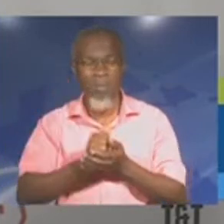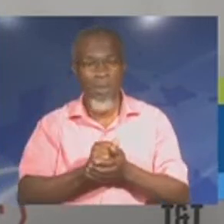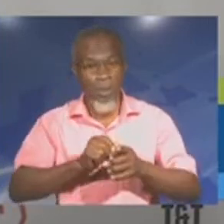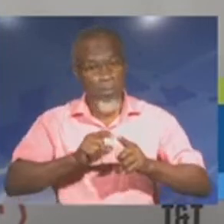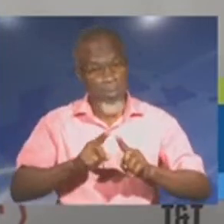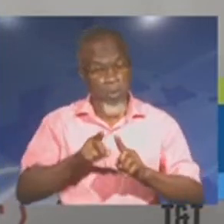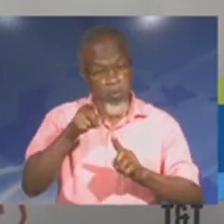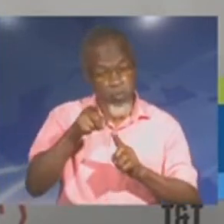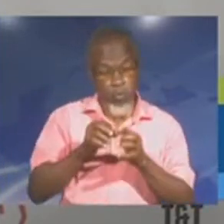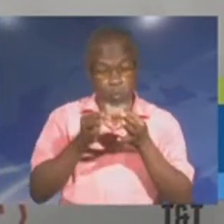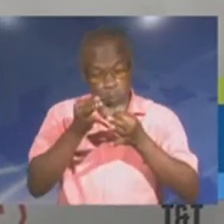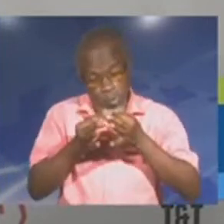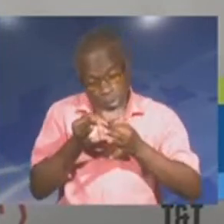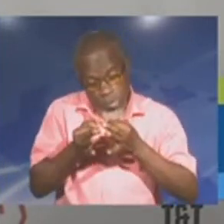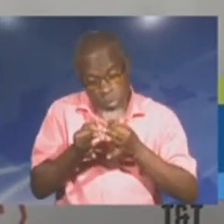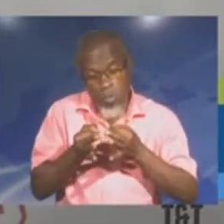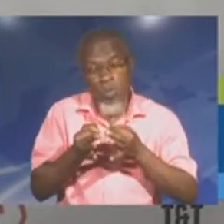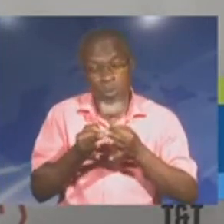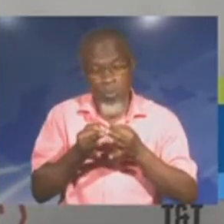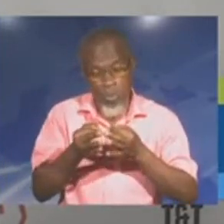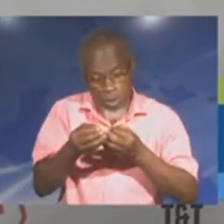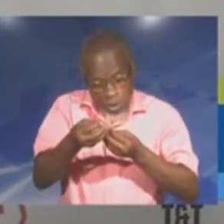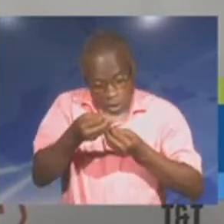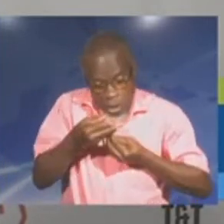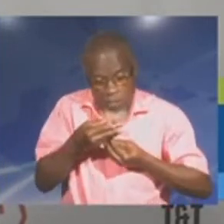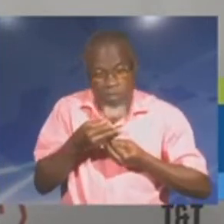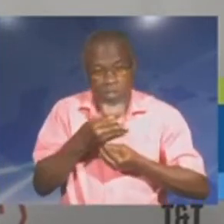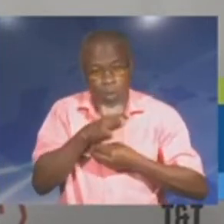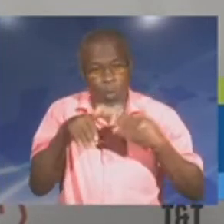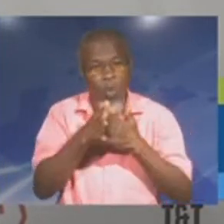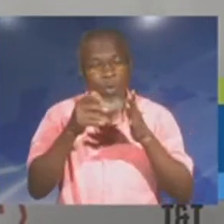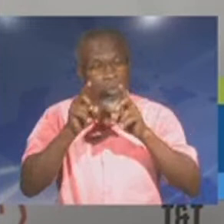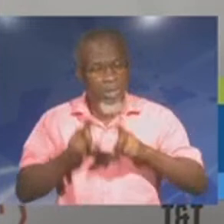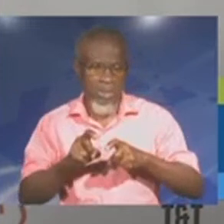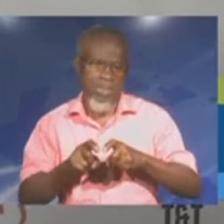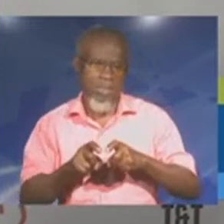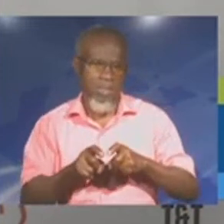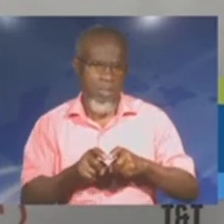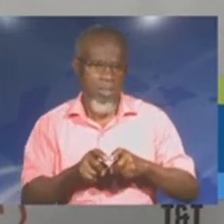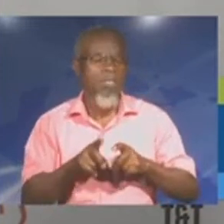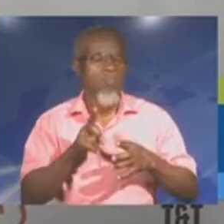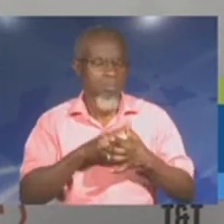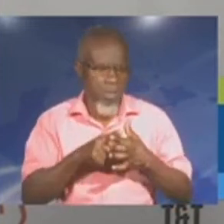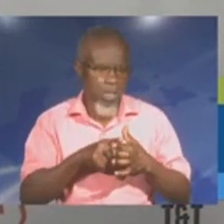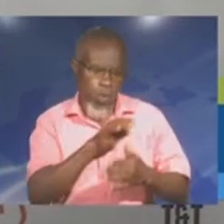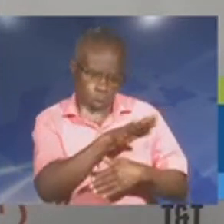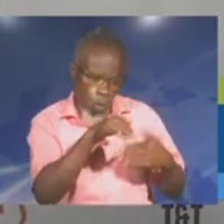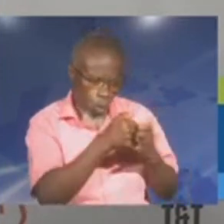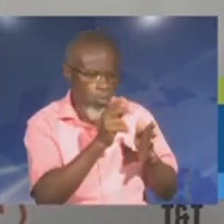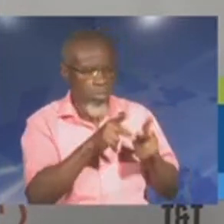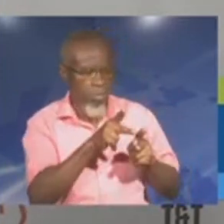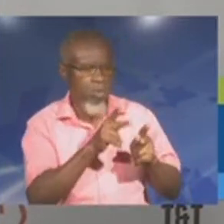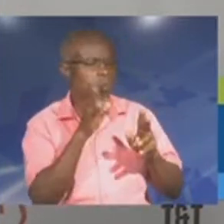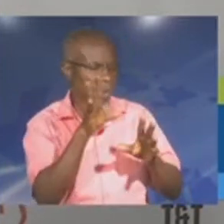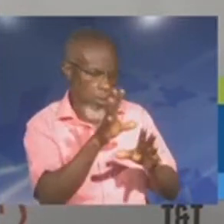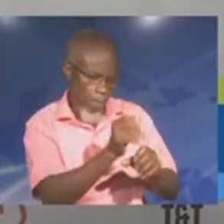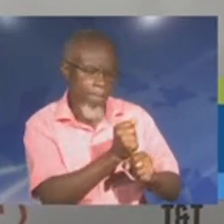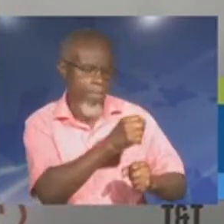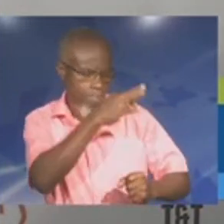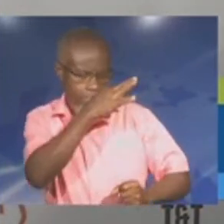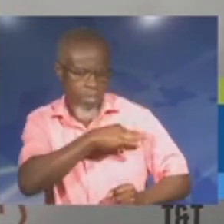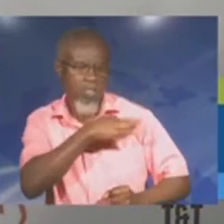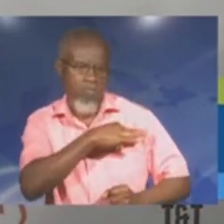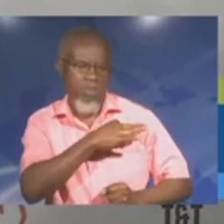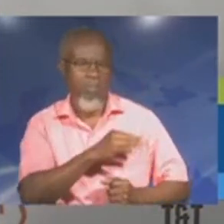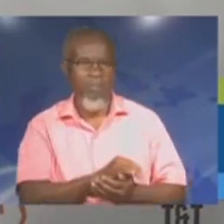in our profession, every citizen, regardless of their socioeconomic status, will reap the benefits. During this